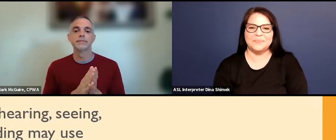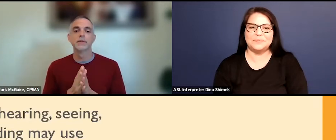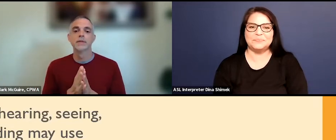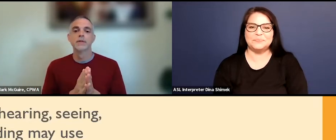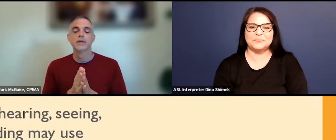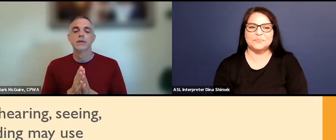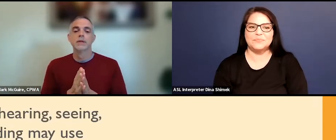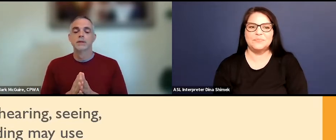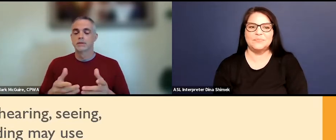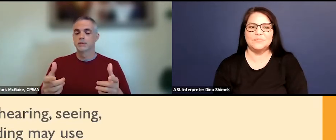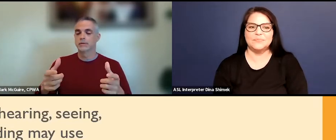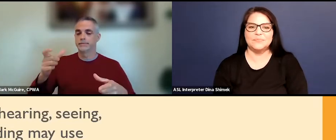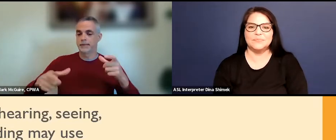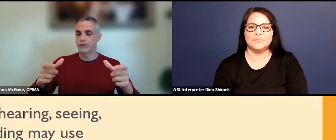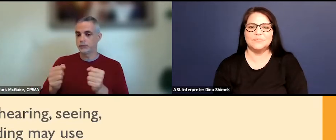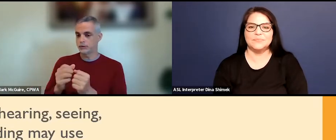Okay.